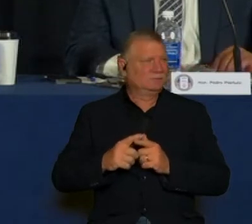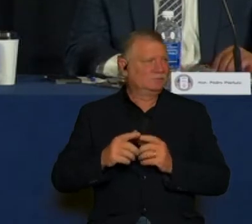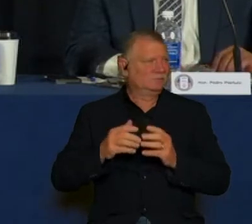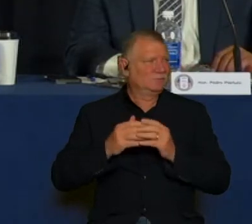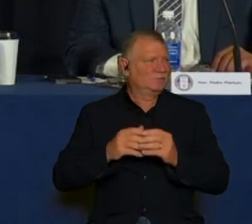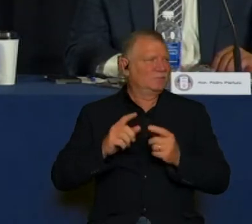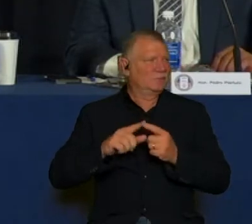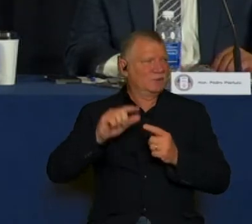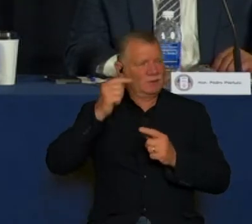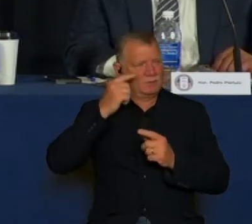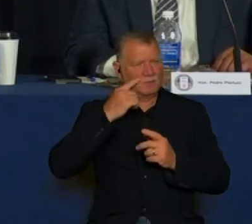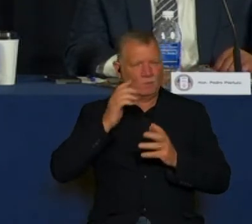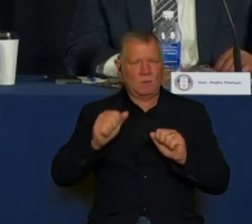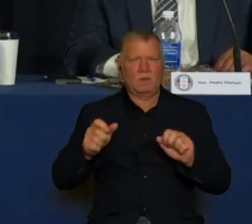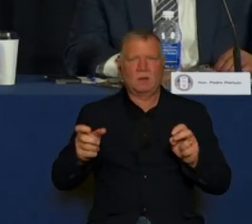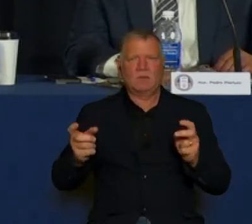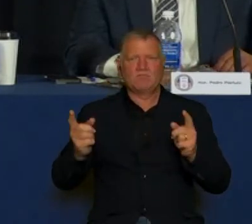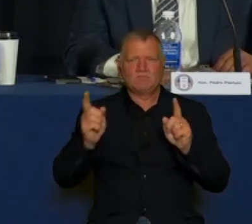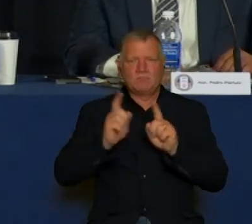El gobierno se acercan